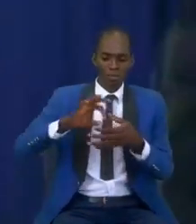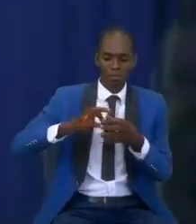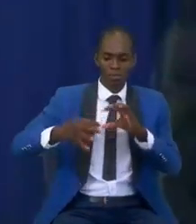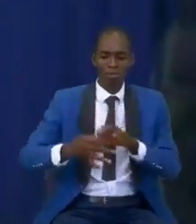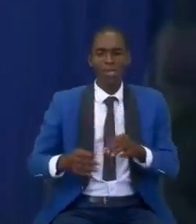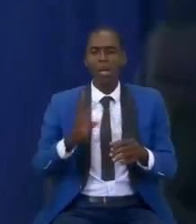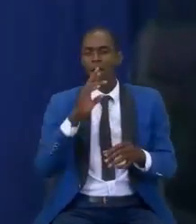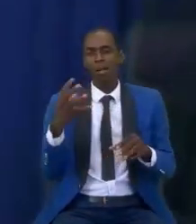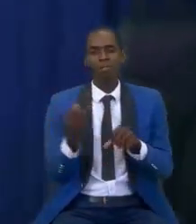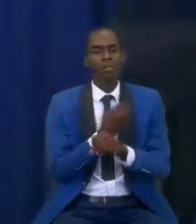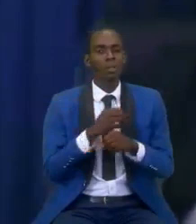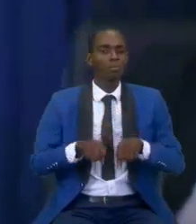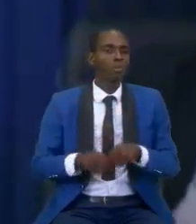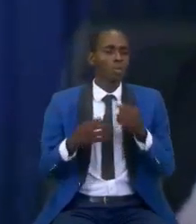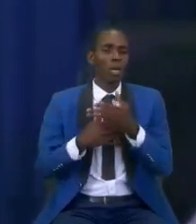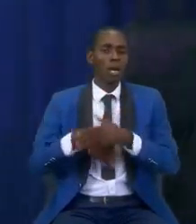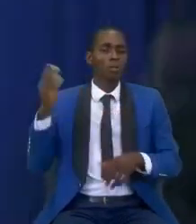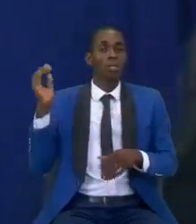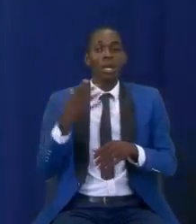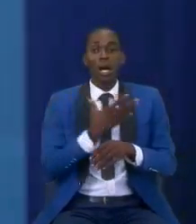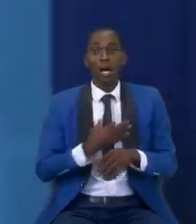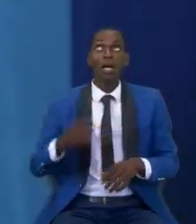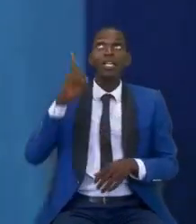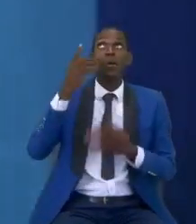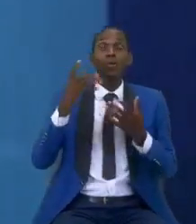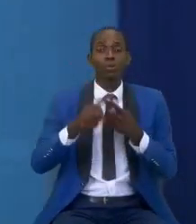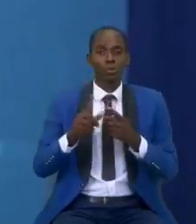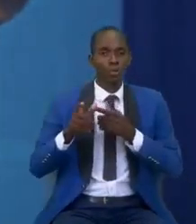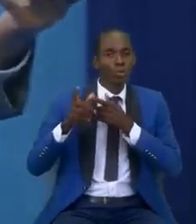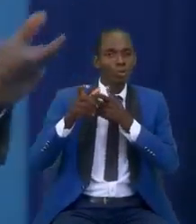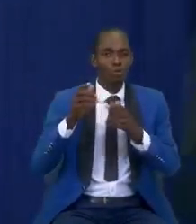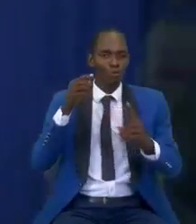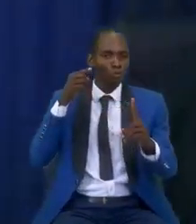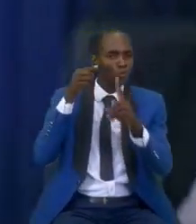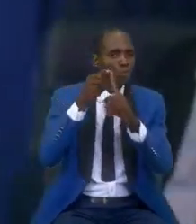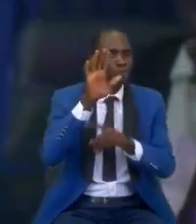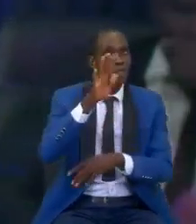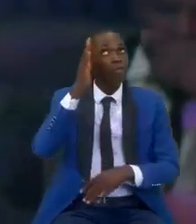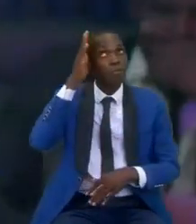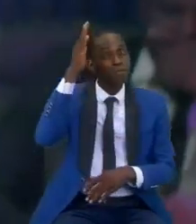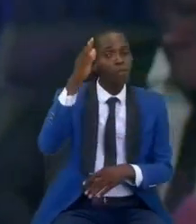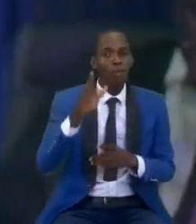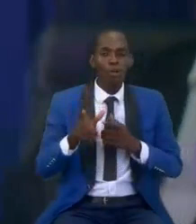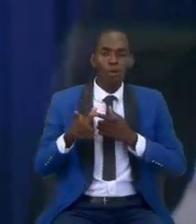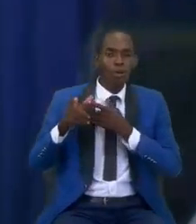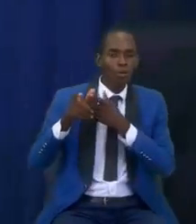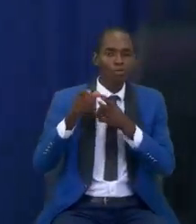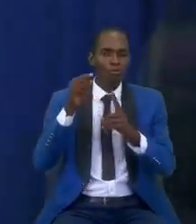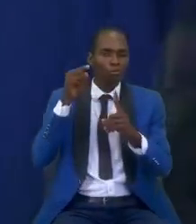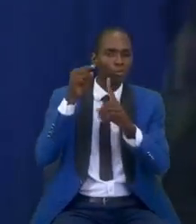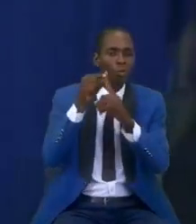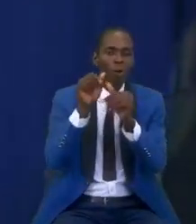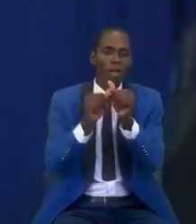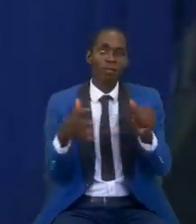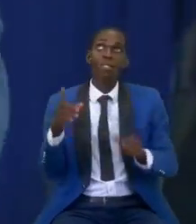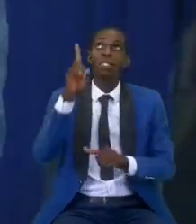destiny. He wants you to run towards everything he has prepared for you. And he says that they